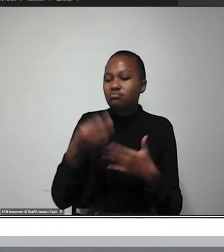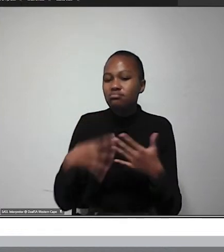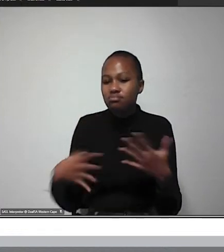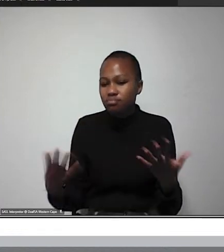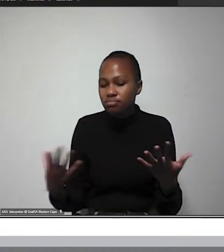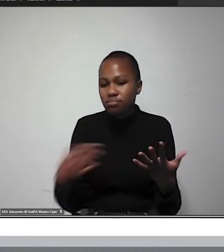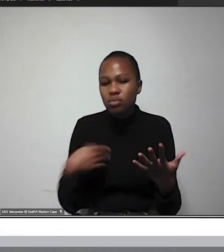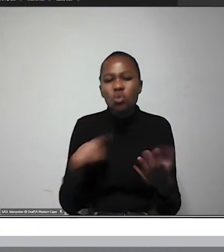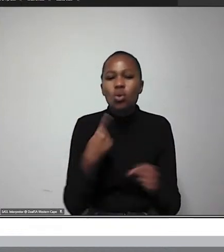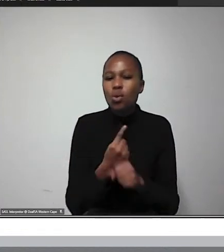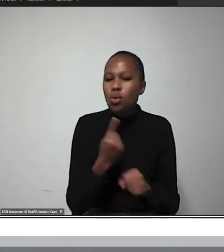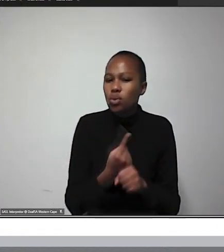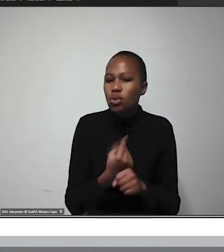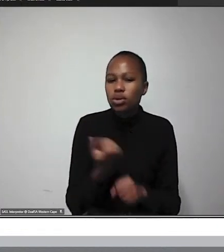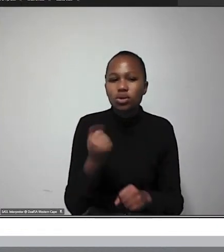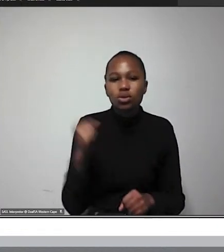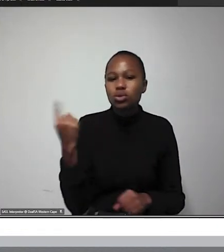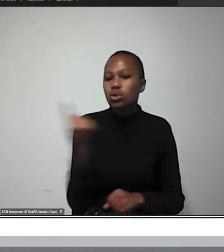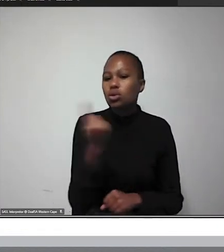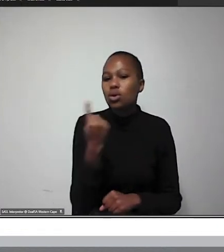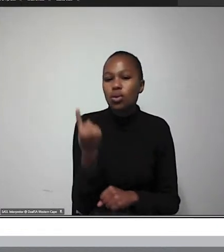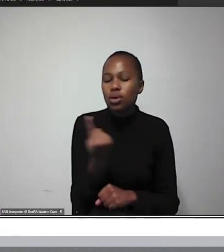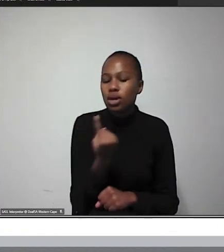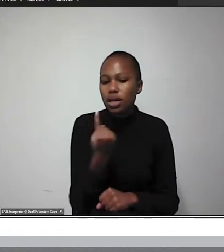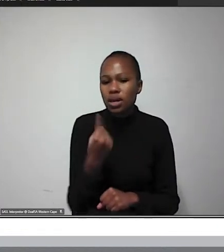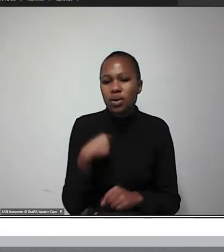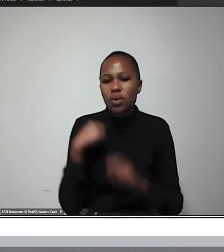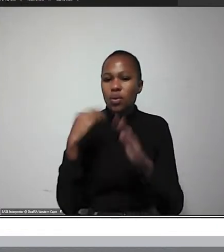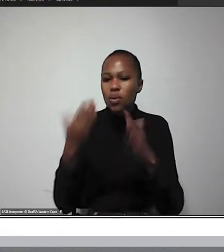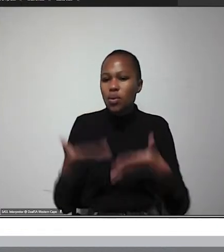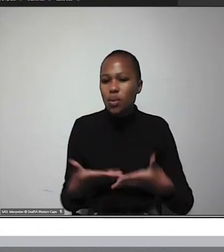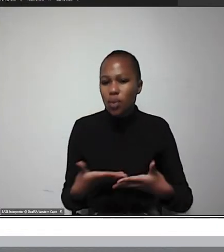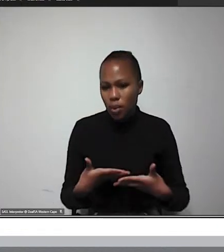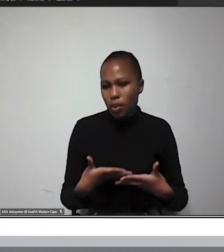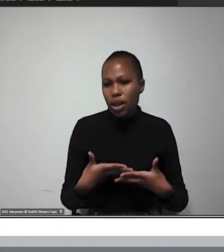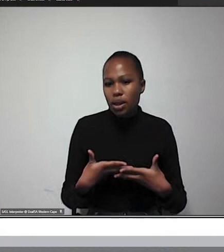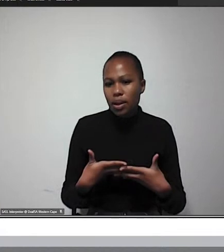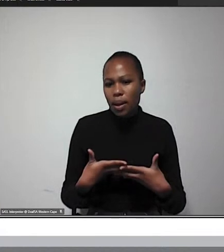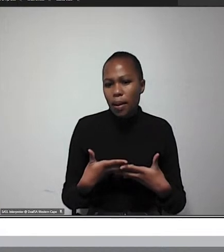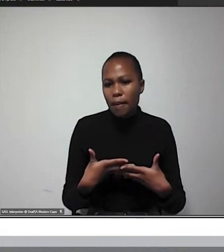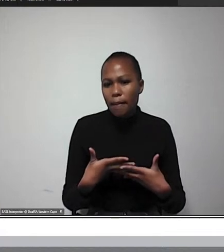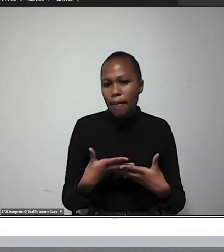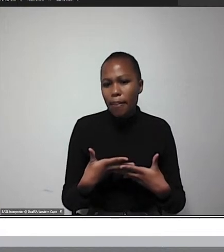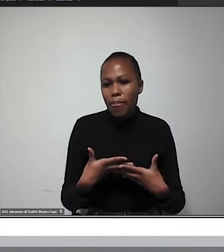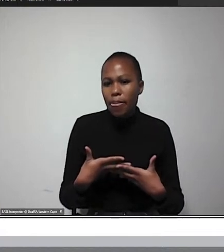always not only accommodated them, but we've welcomed that kind of cooperative